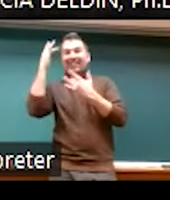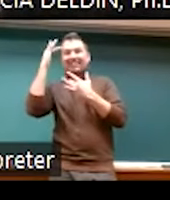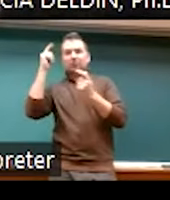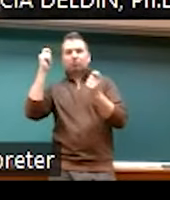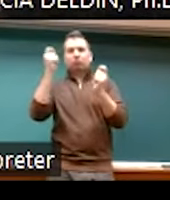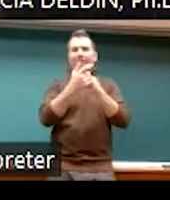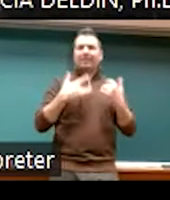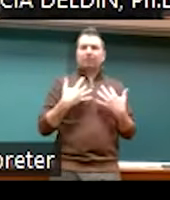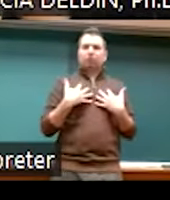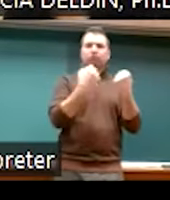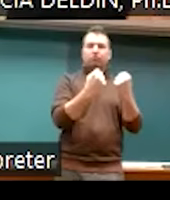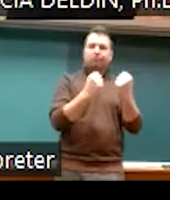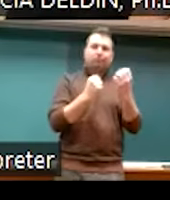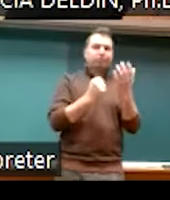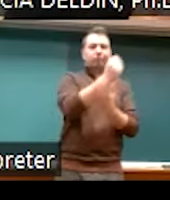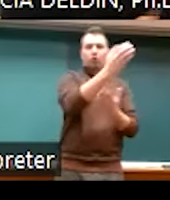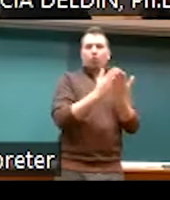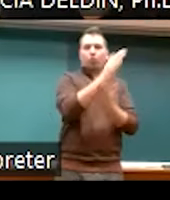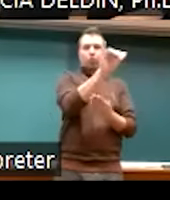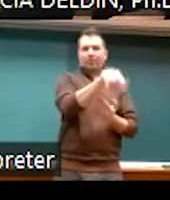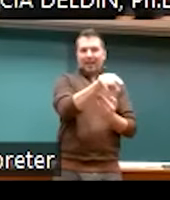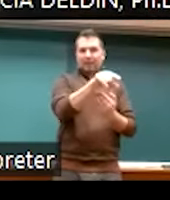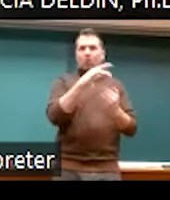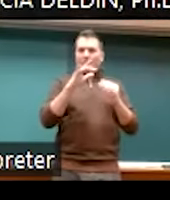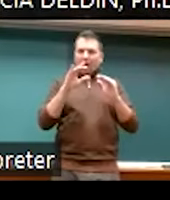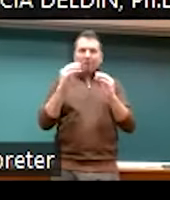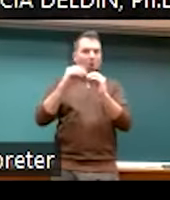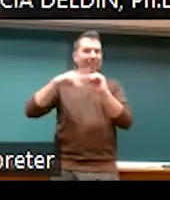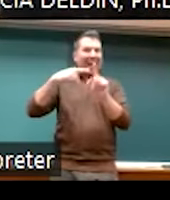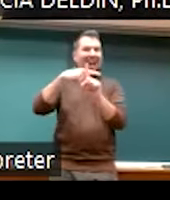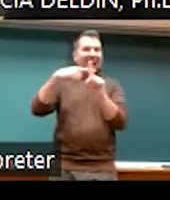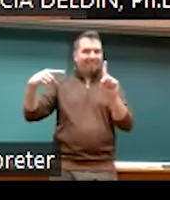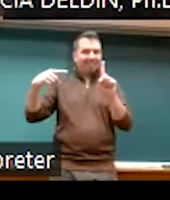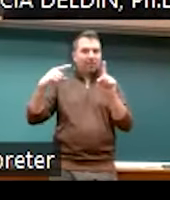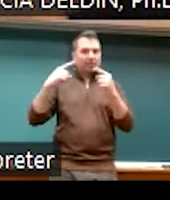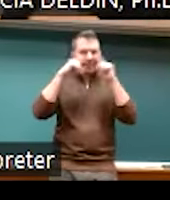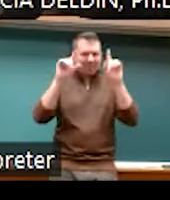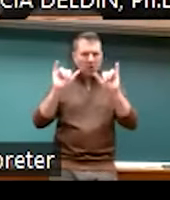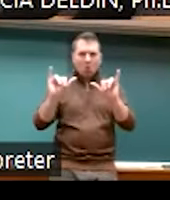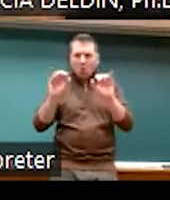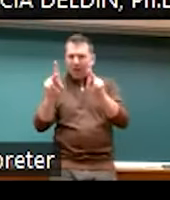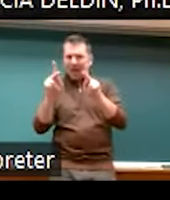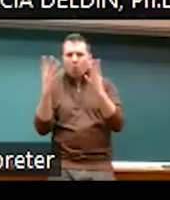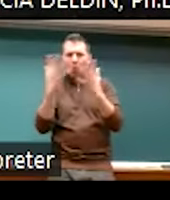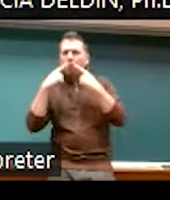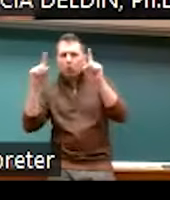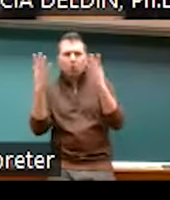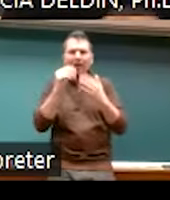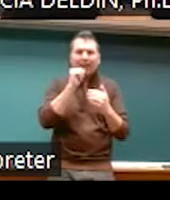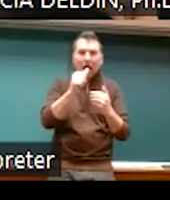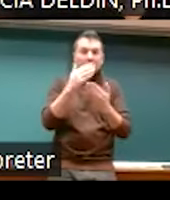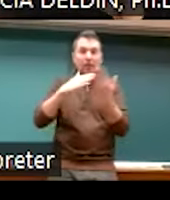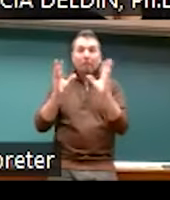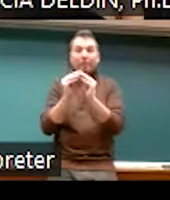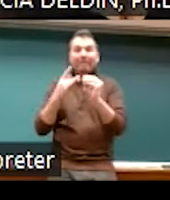7 more pilot groups, each case learning from people as we went, what worked, what didn't work, what meetings were too long, too